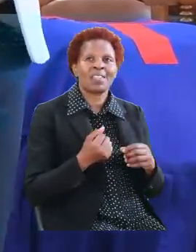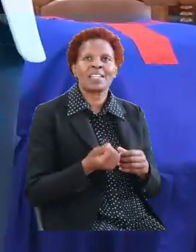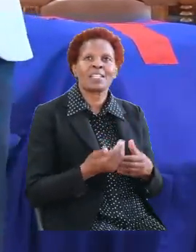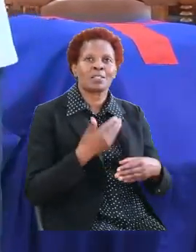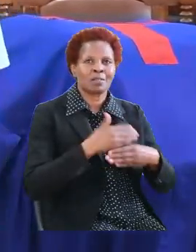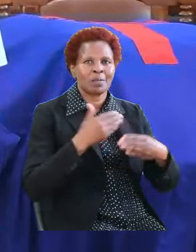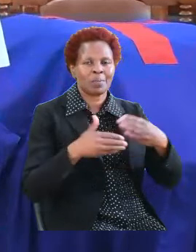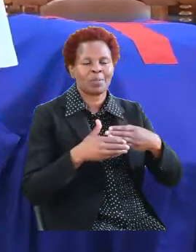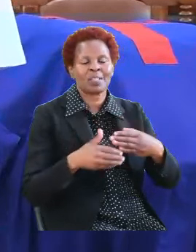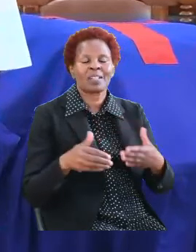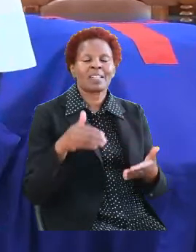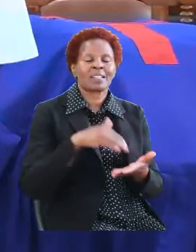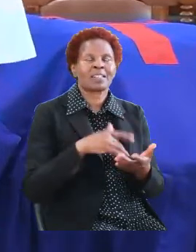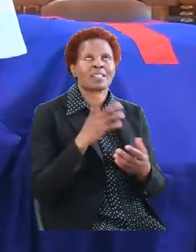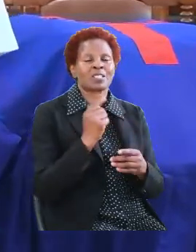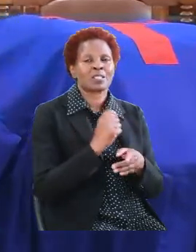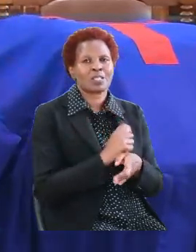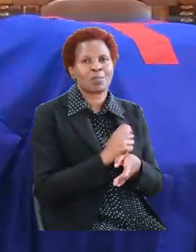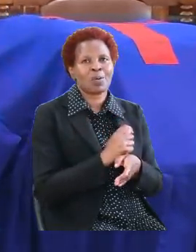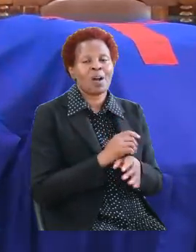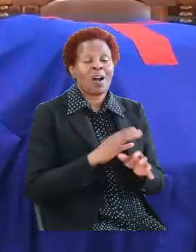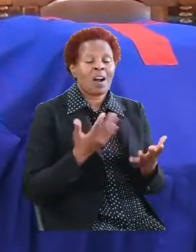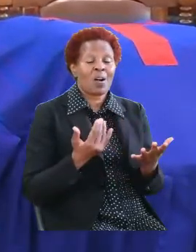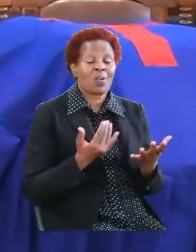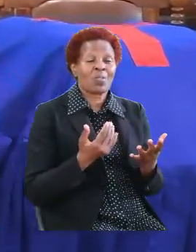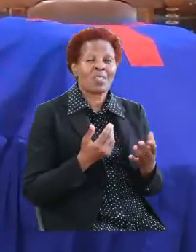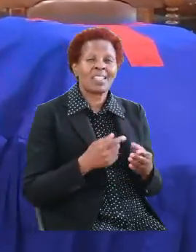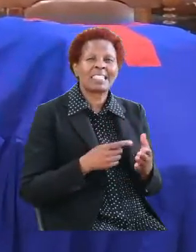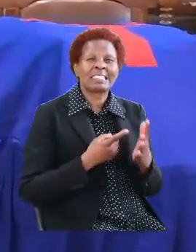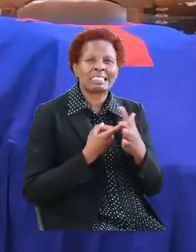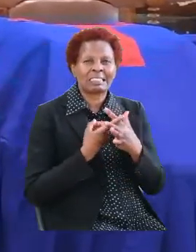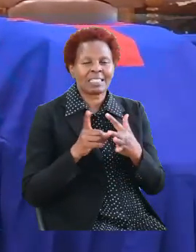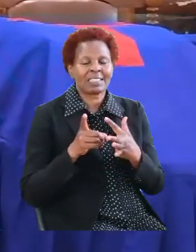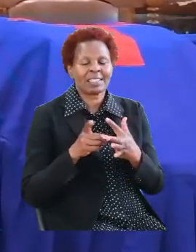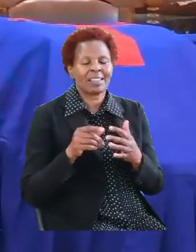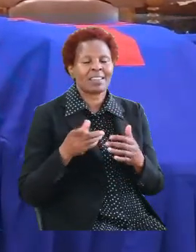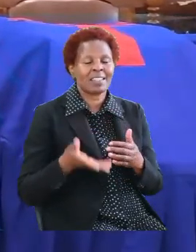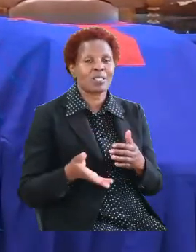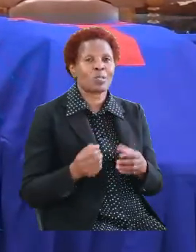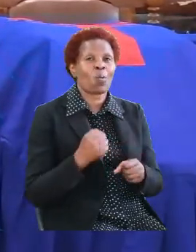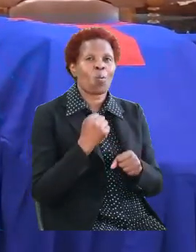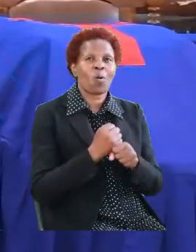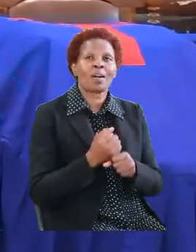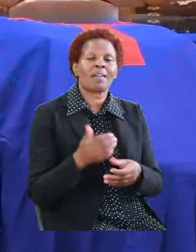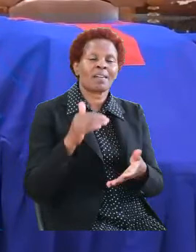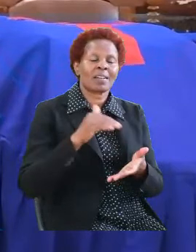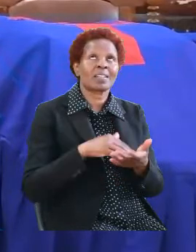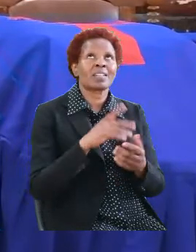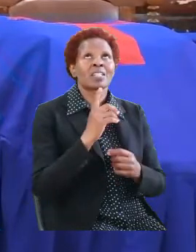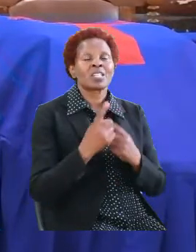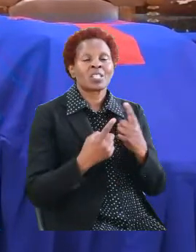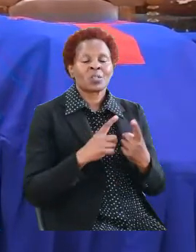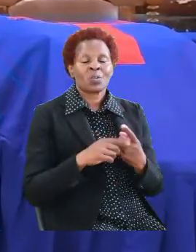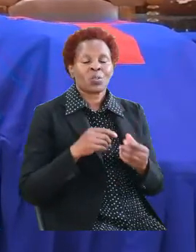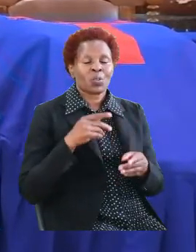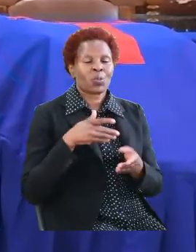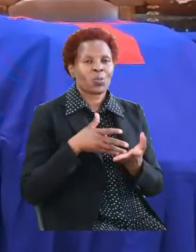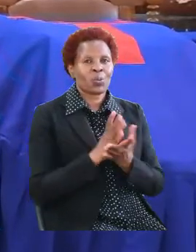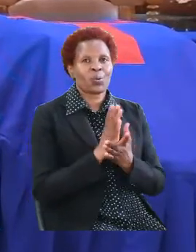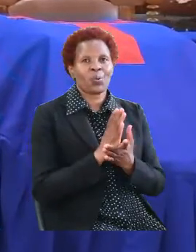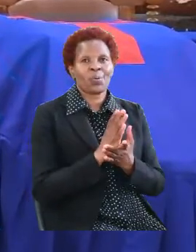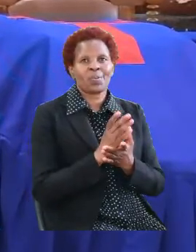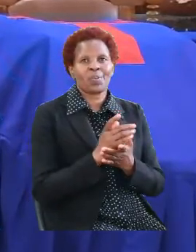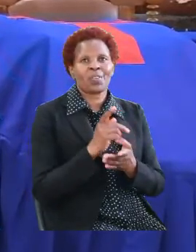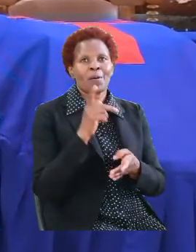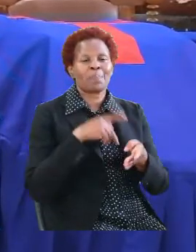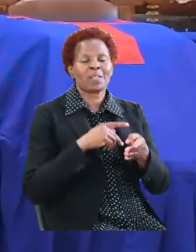rebuild the temple of the Lord. How they're going to resume the works. And the Lord speaks through his prophets and give them